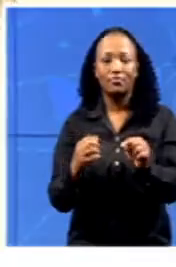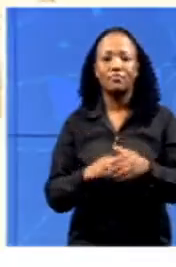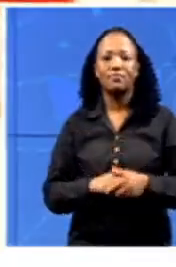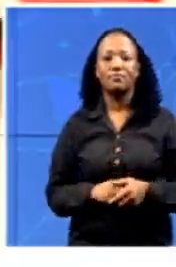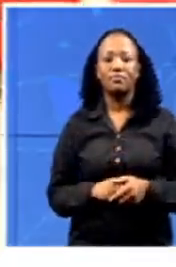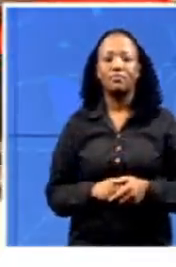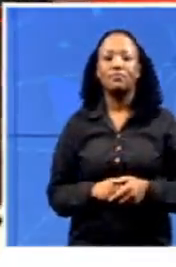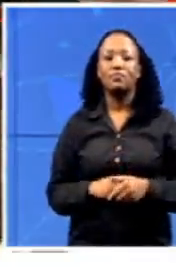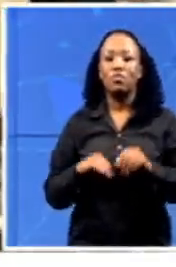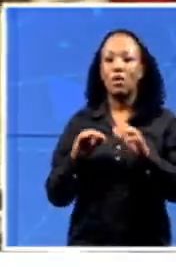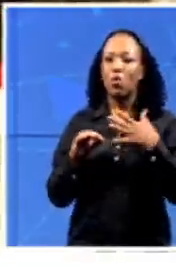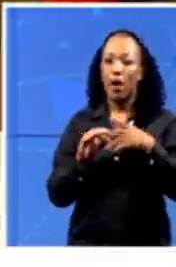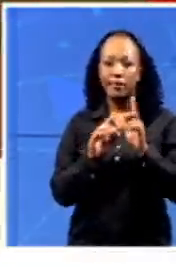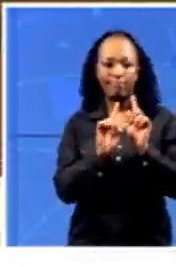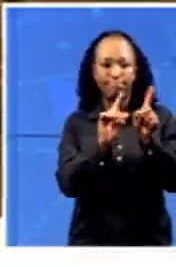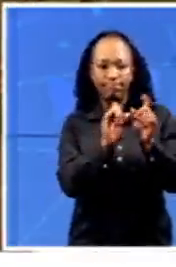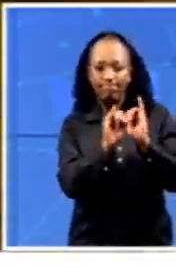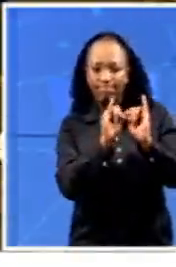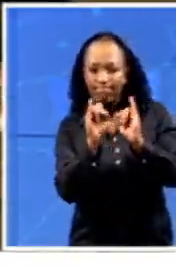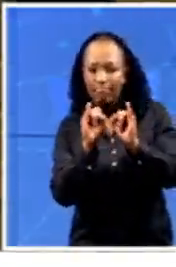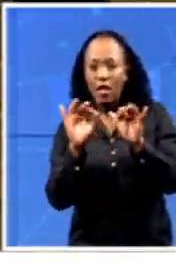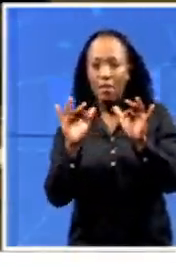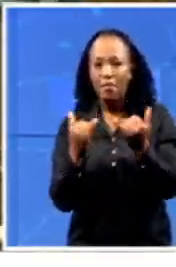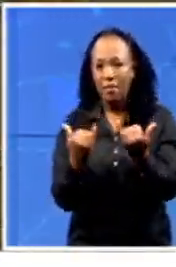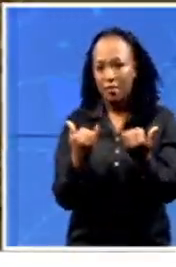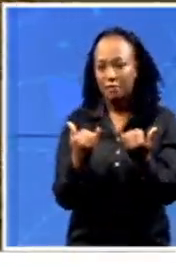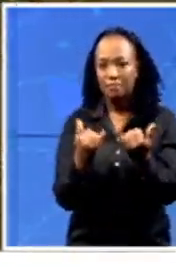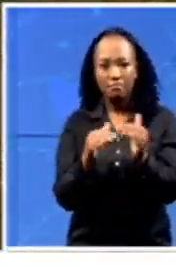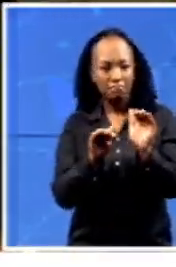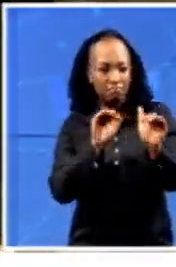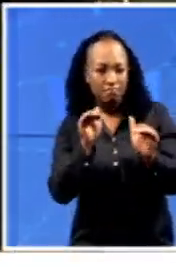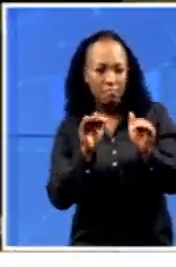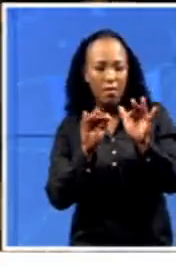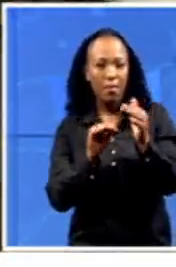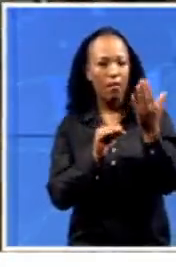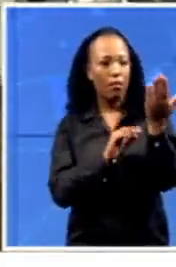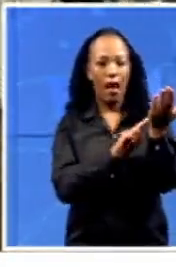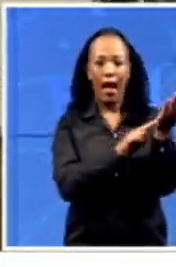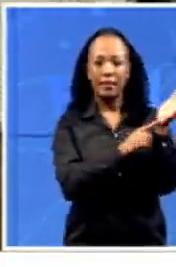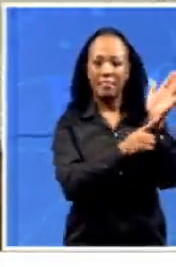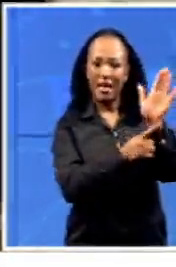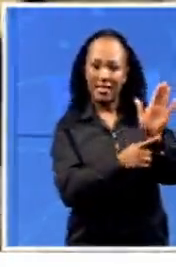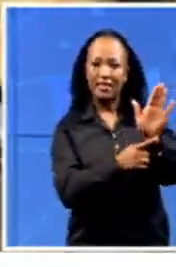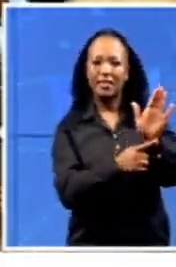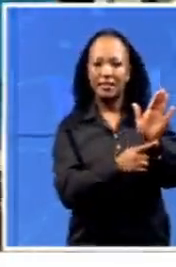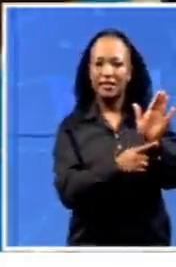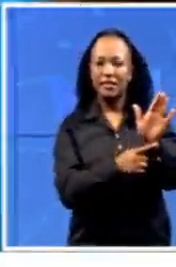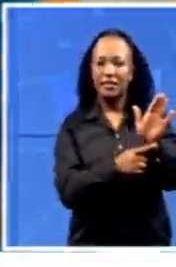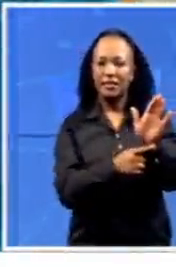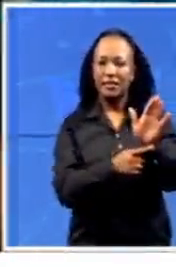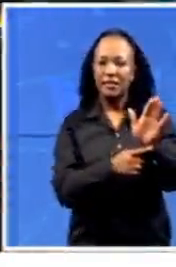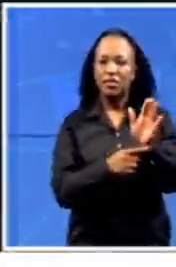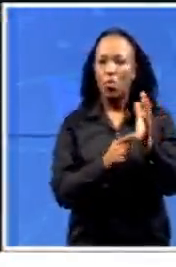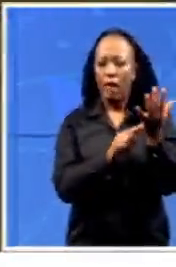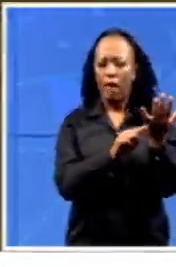Let's talk to some of the people here and see perhaps we can grab other exhibitors that are exhibiting different